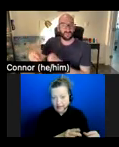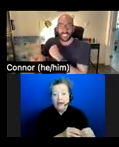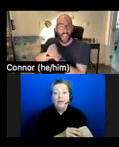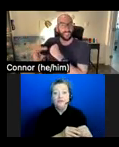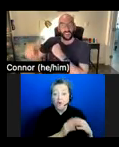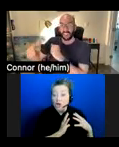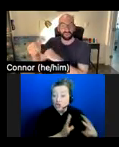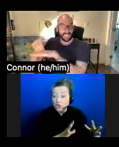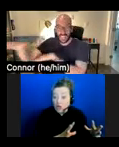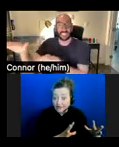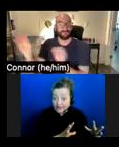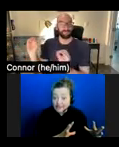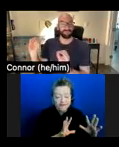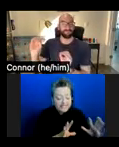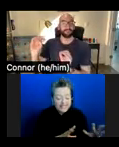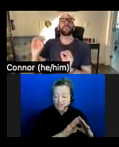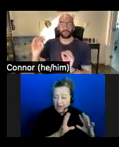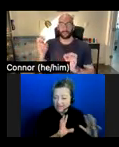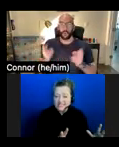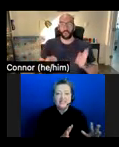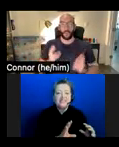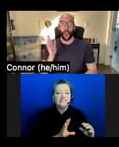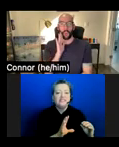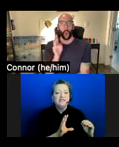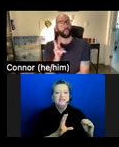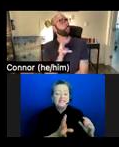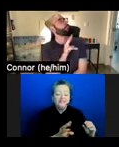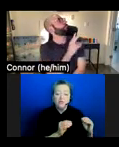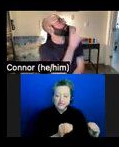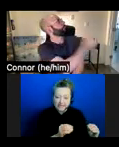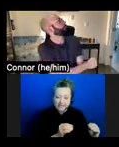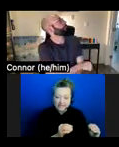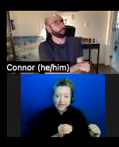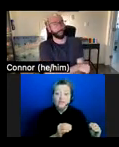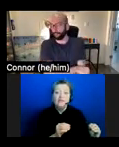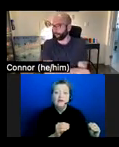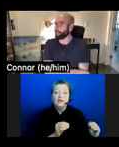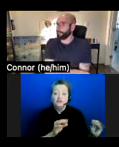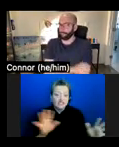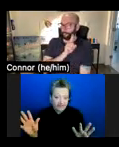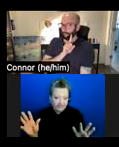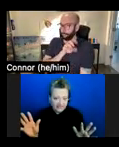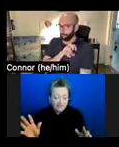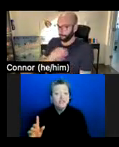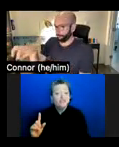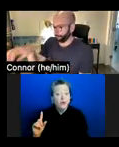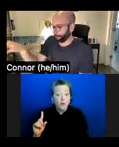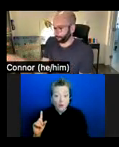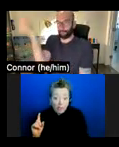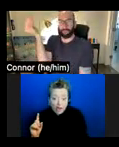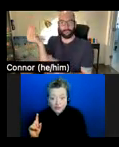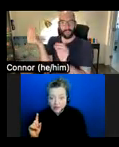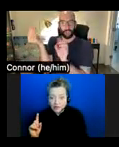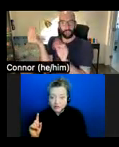writing. You don't want to lose all of it. You haven't sent it, saved it or sent it. You've just left it. So